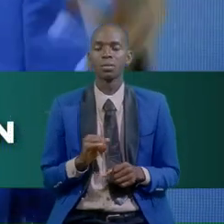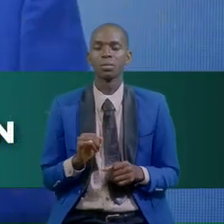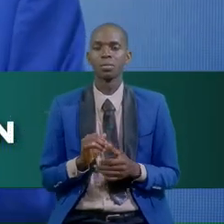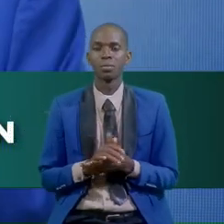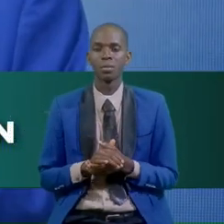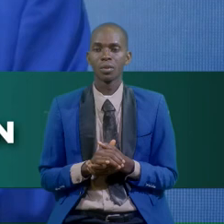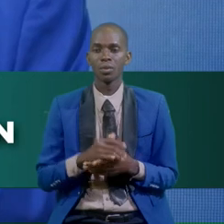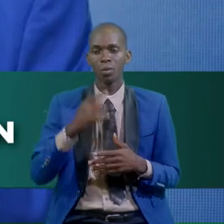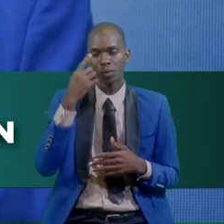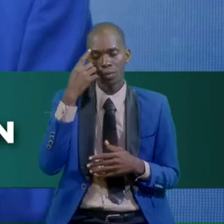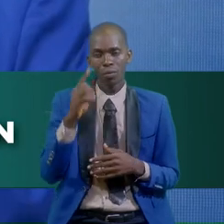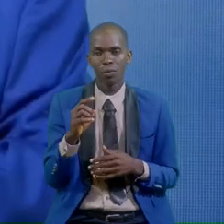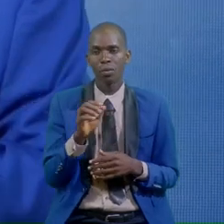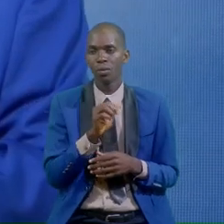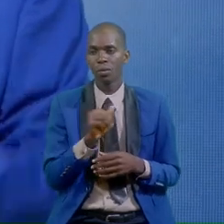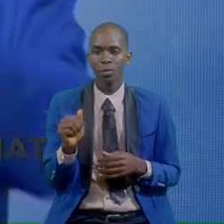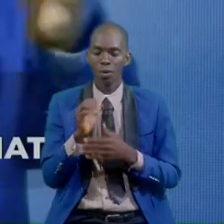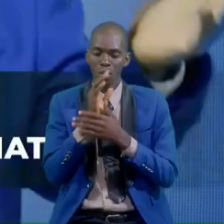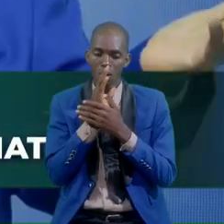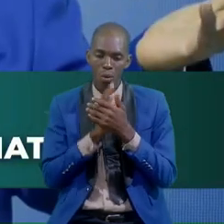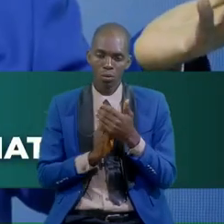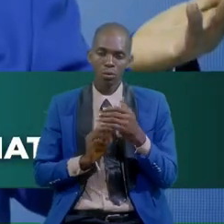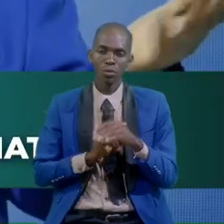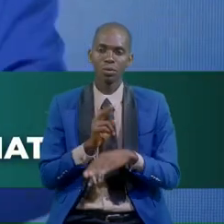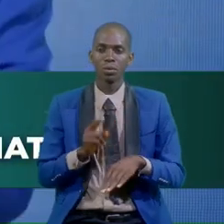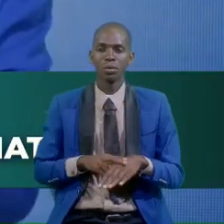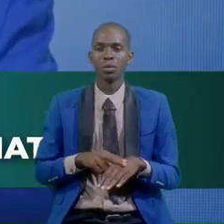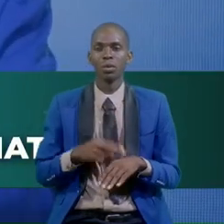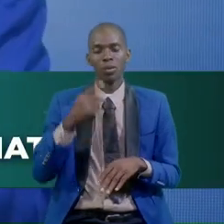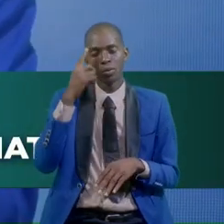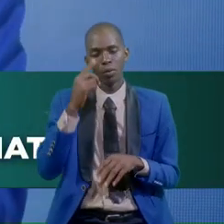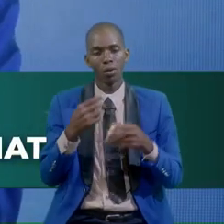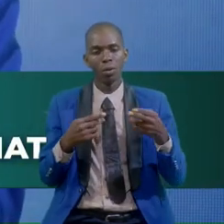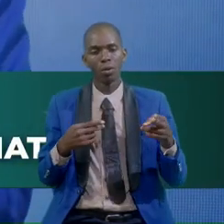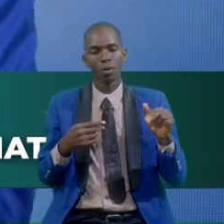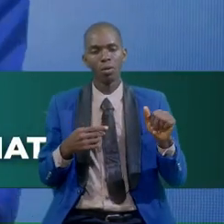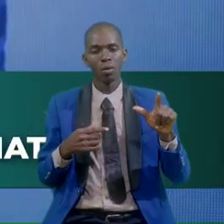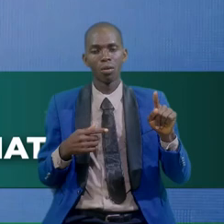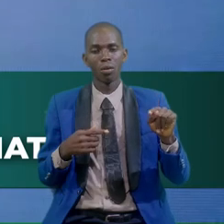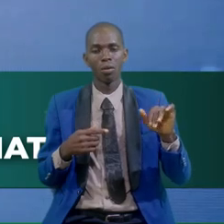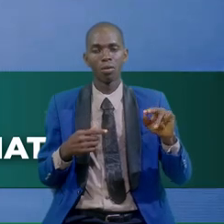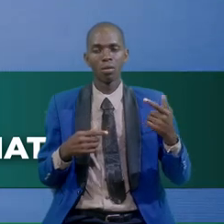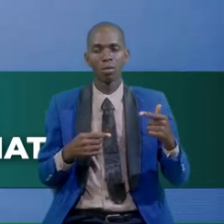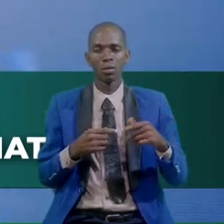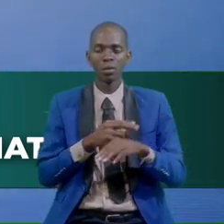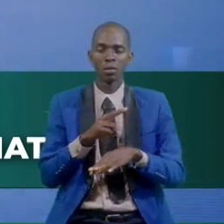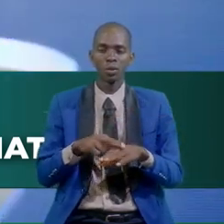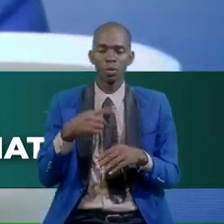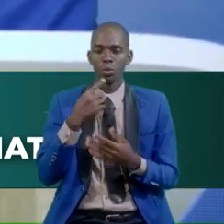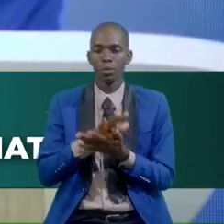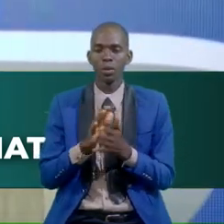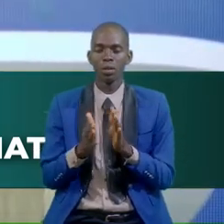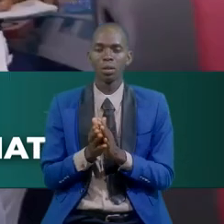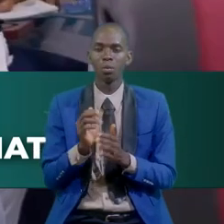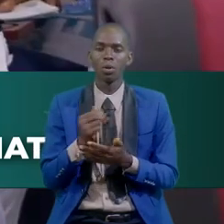for a humbled nation. A halting nation becoming a holy nation. Number